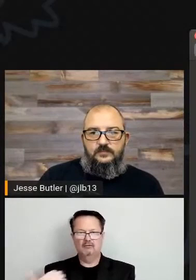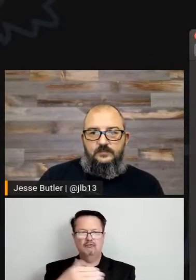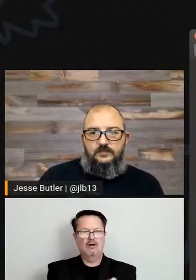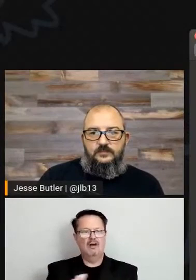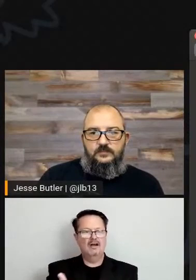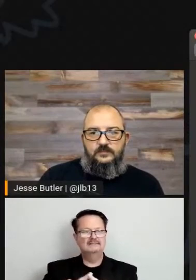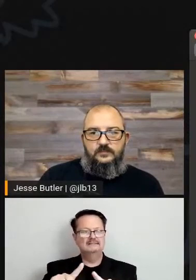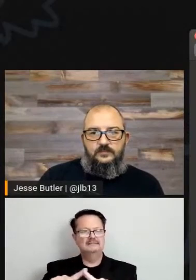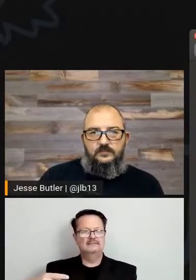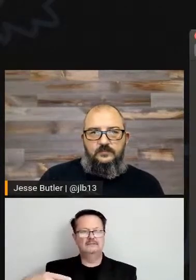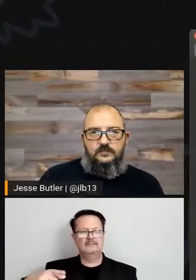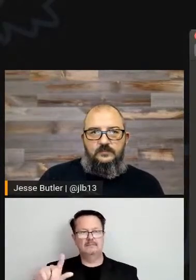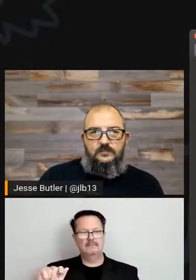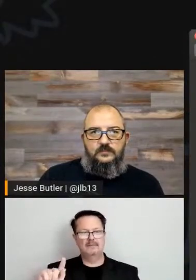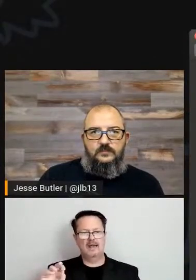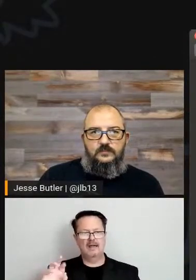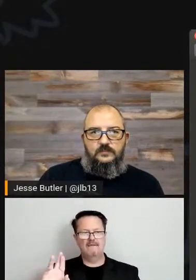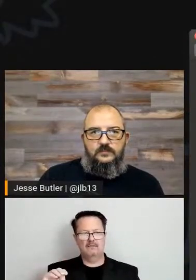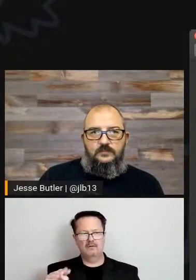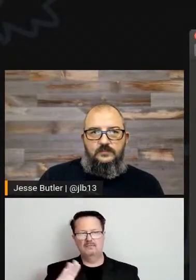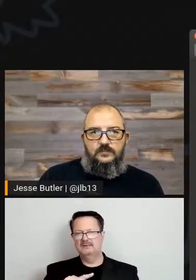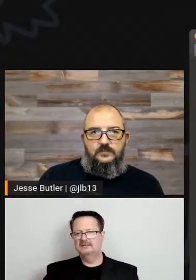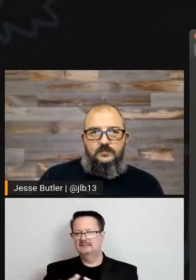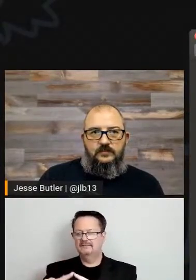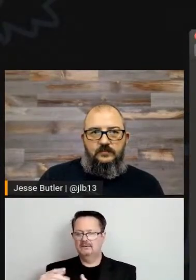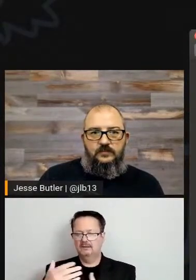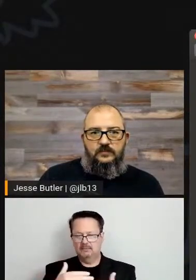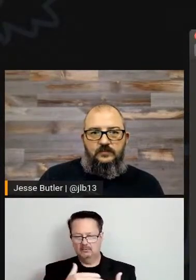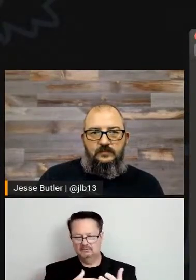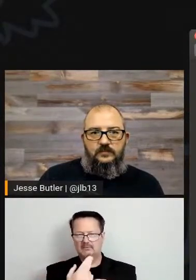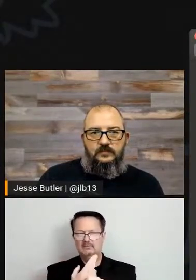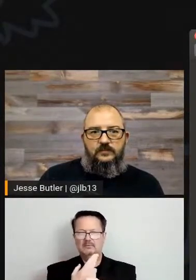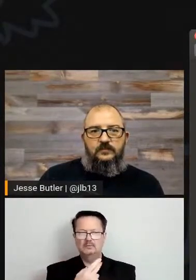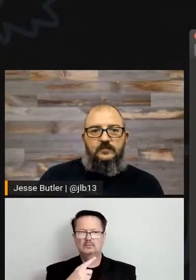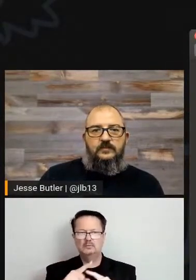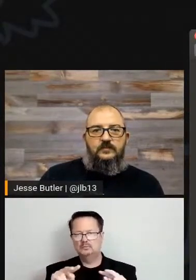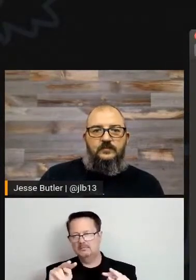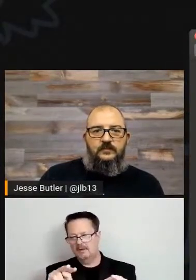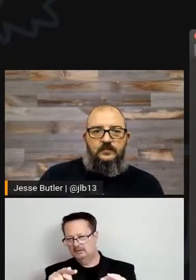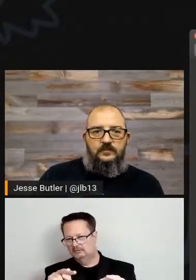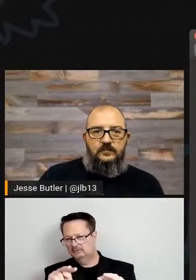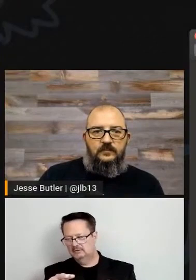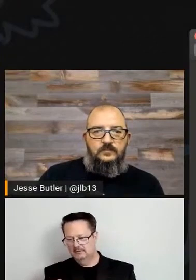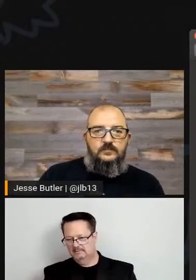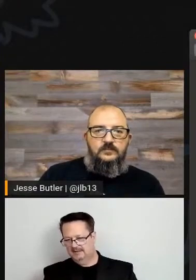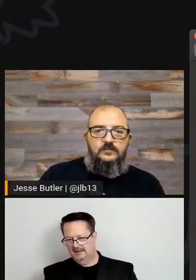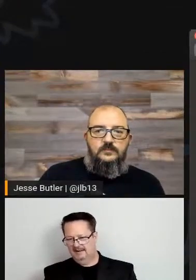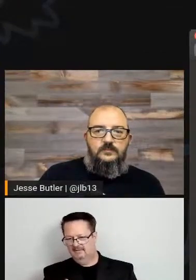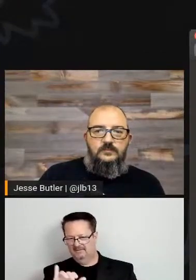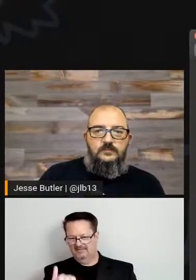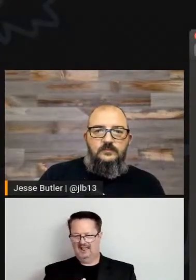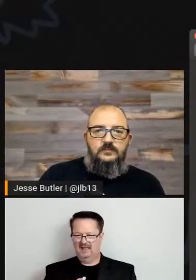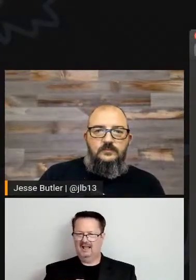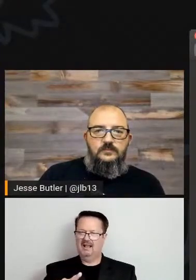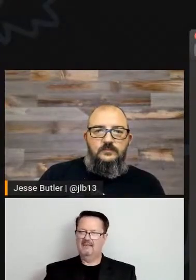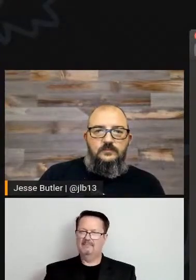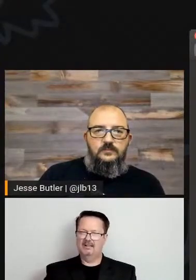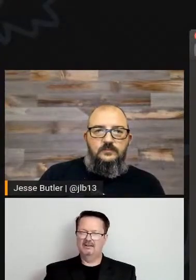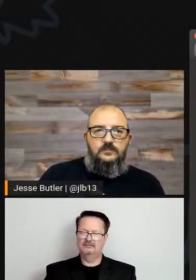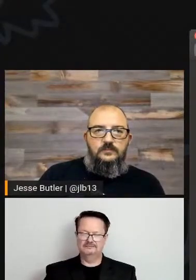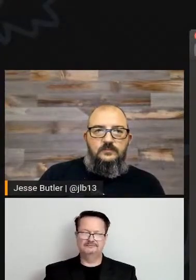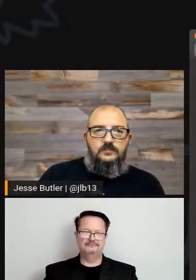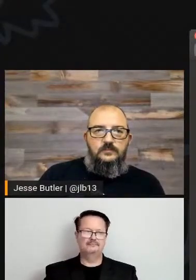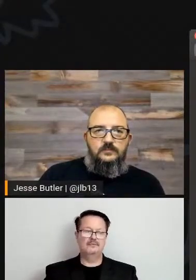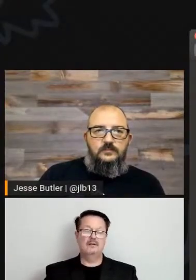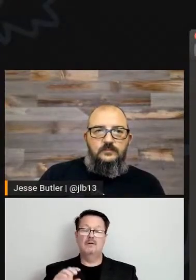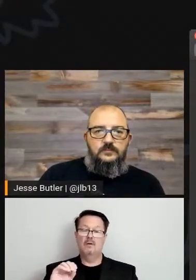well as different components that are being used to monitor the behavior of your applications. So